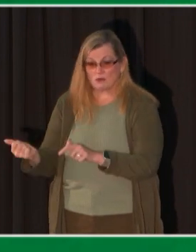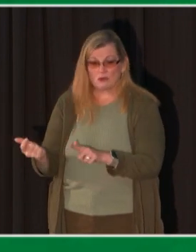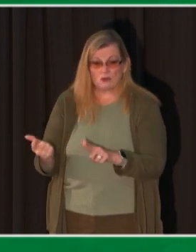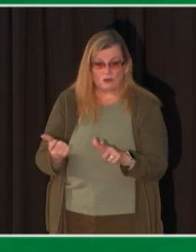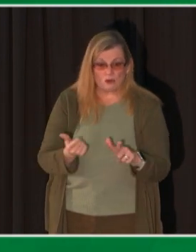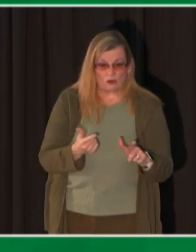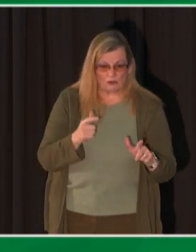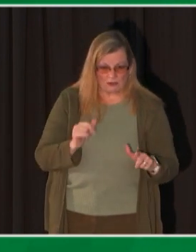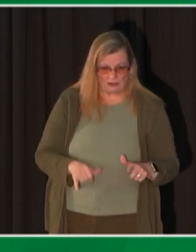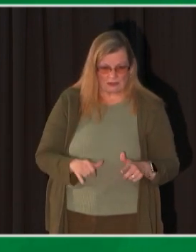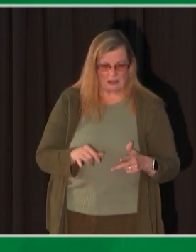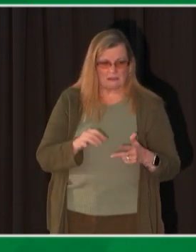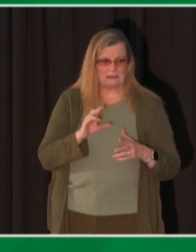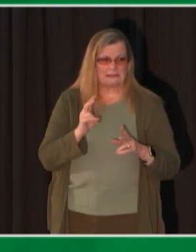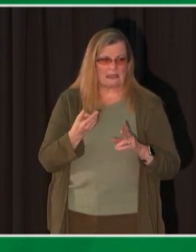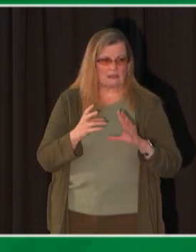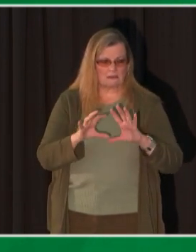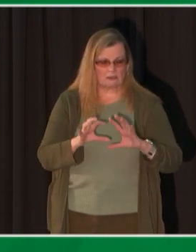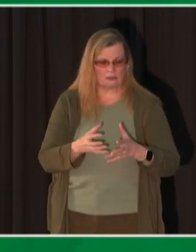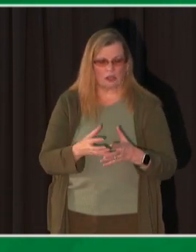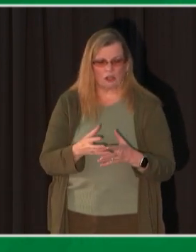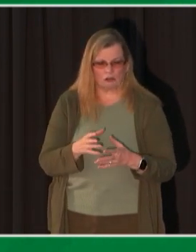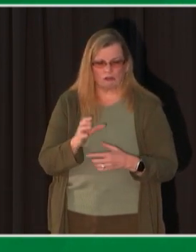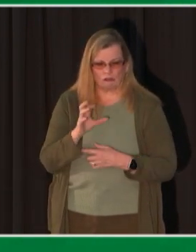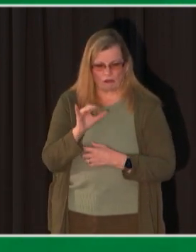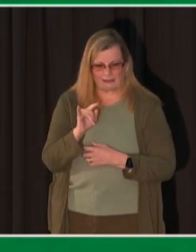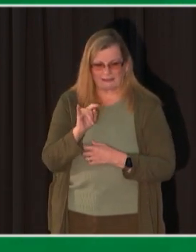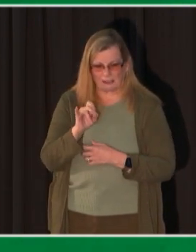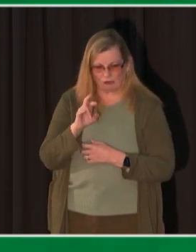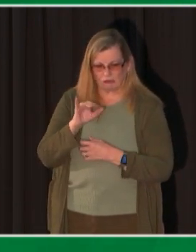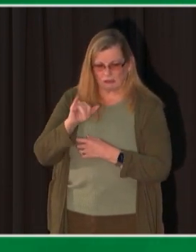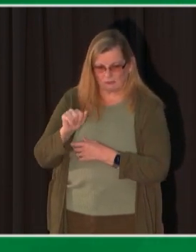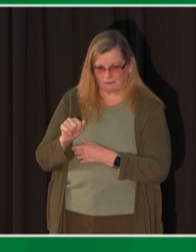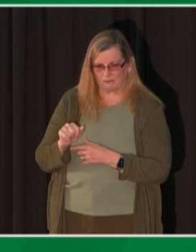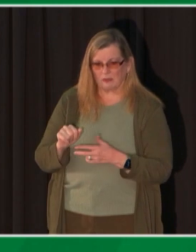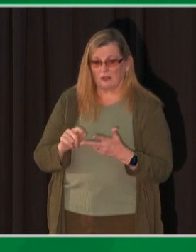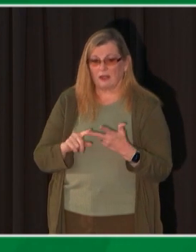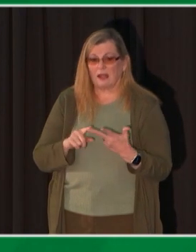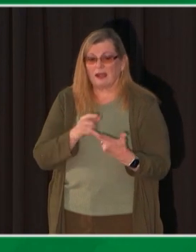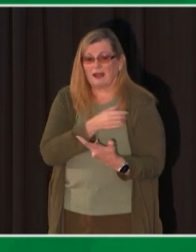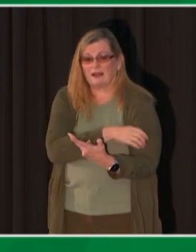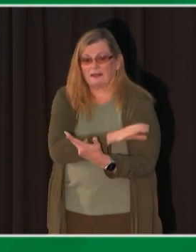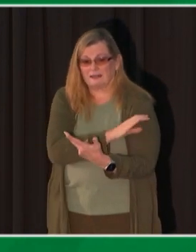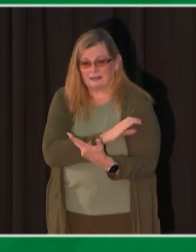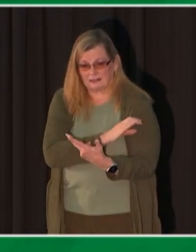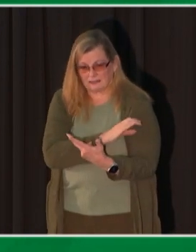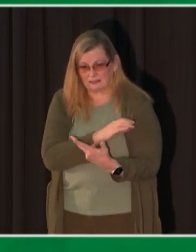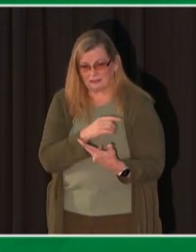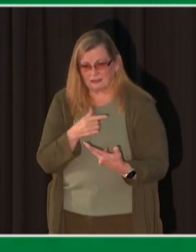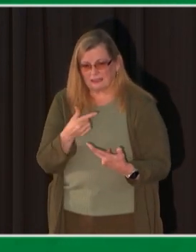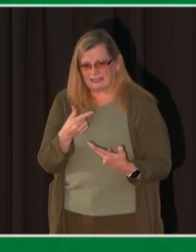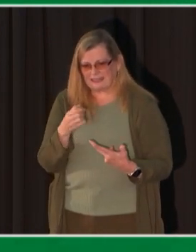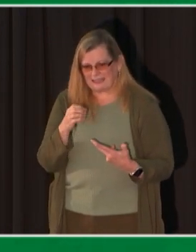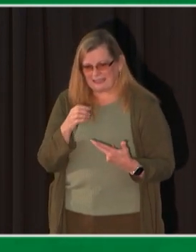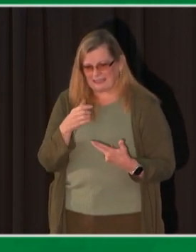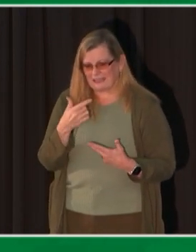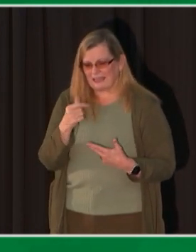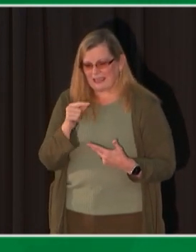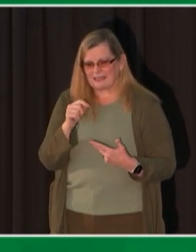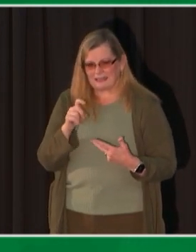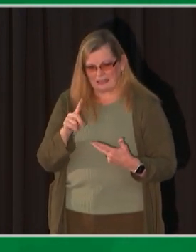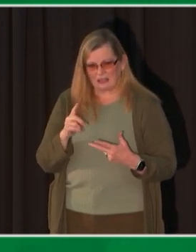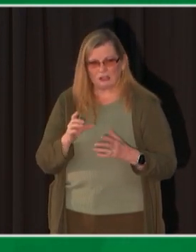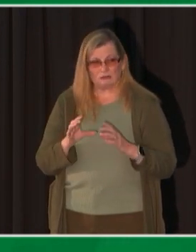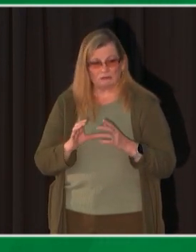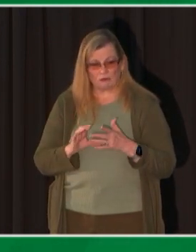those environments, not just in our hospitals. So when we talk about this gated criteria to even begin to move into phase one, we want to make